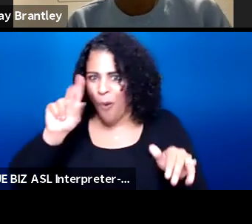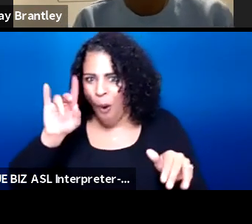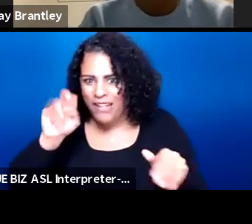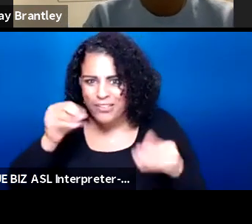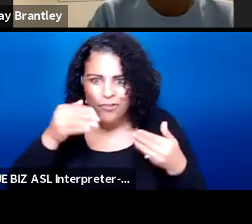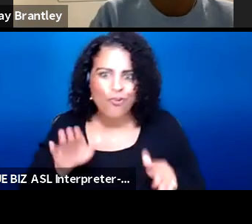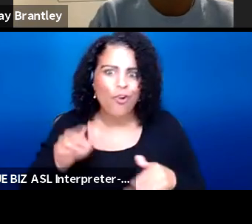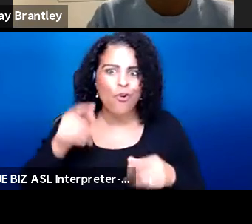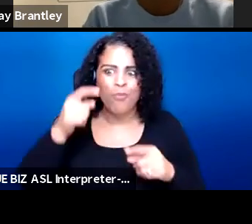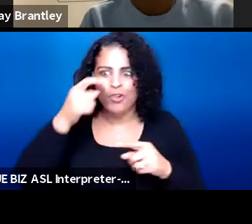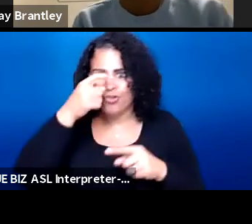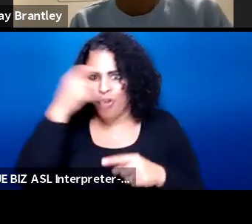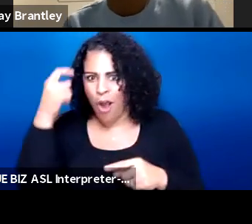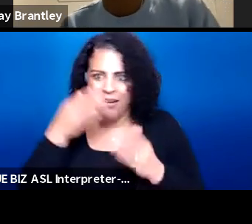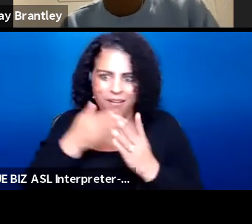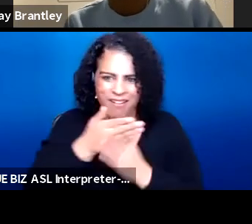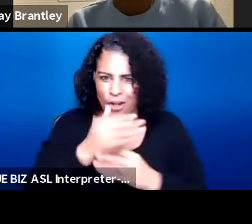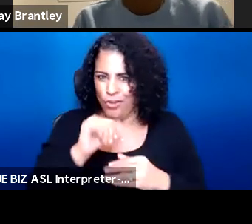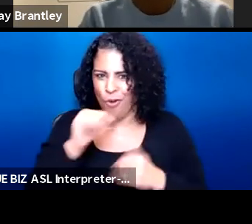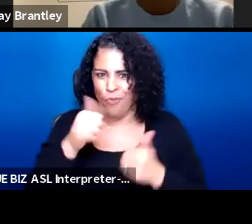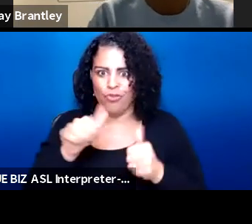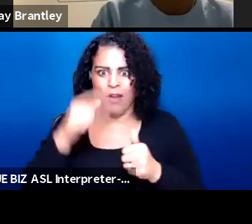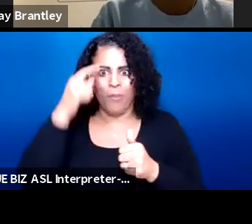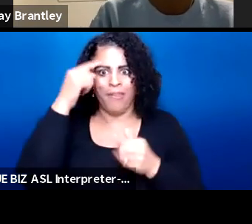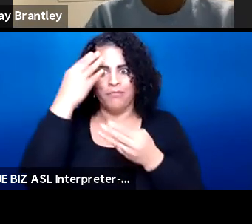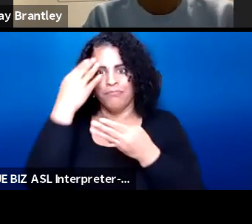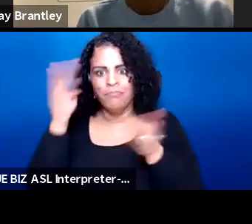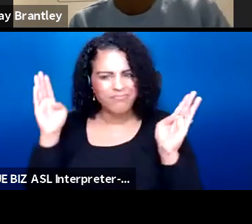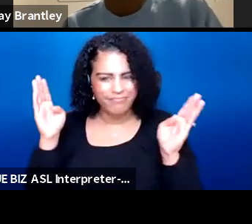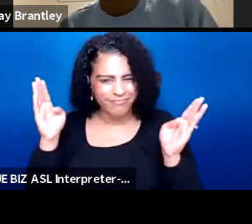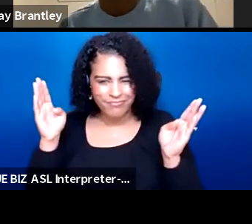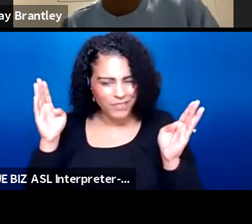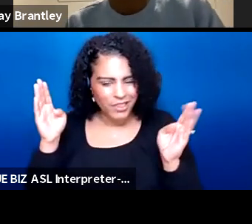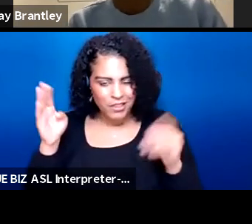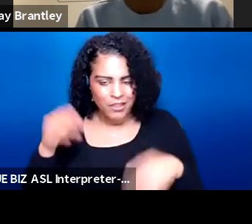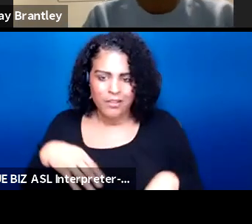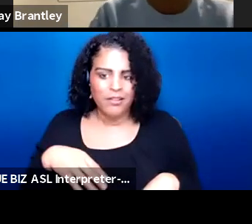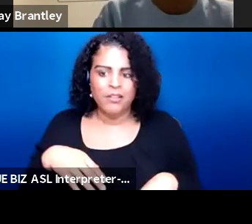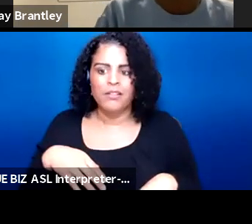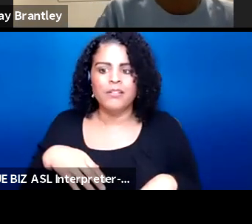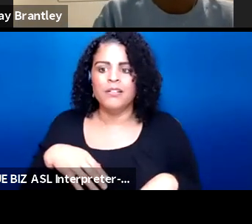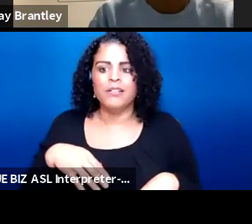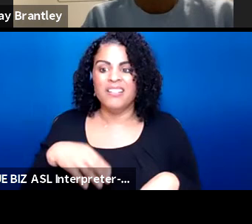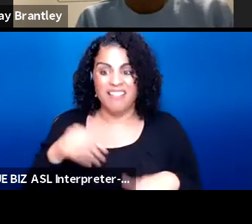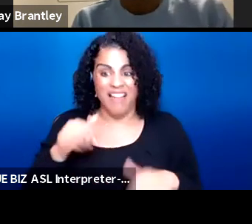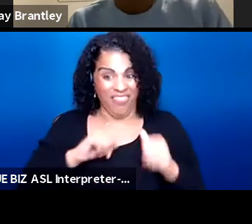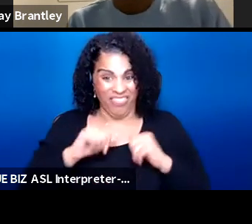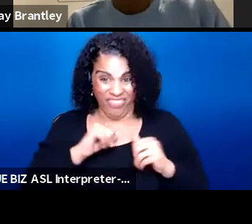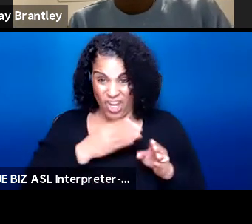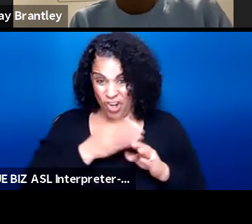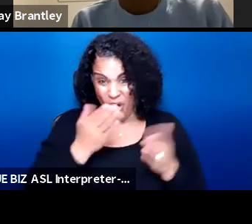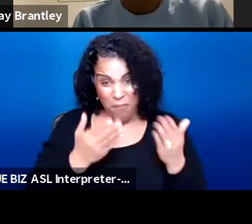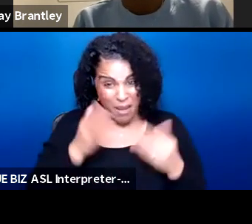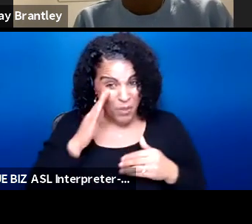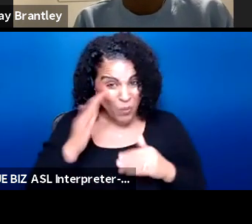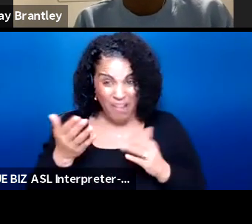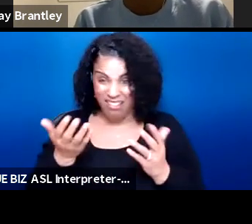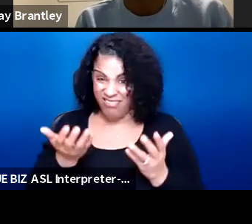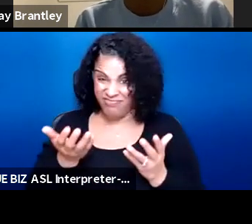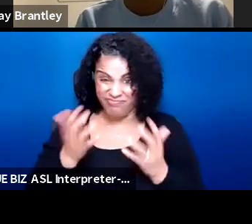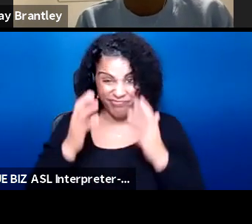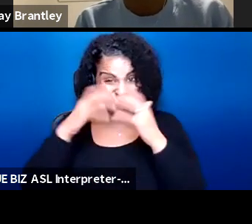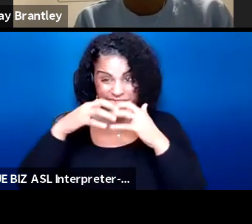and you don't try to broaden past that, like, eventually theater may possibly die as an American art form,